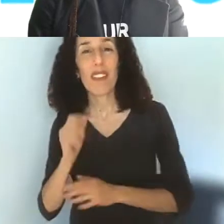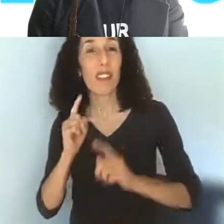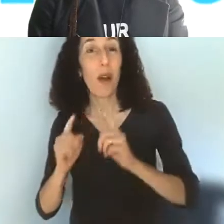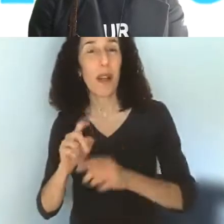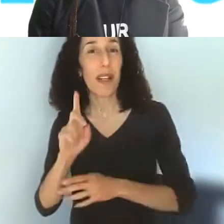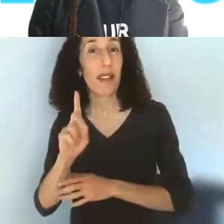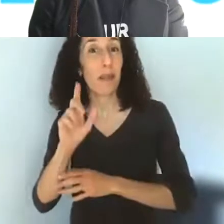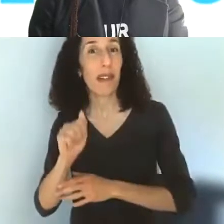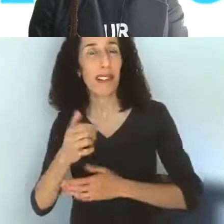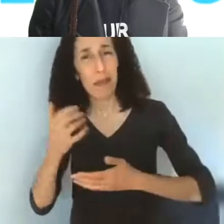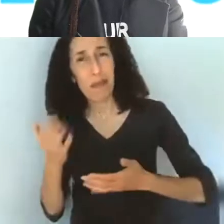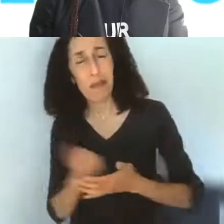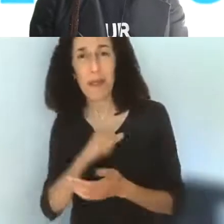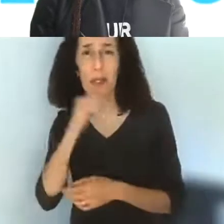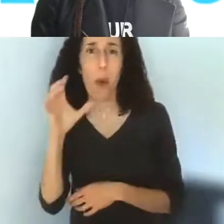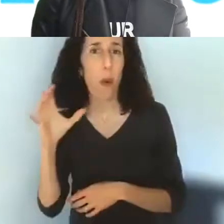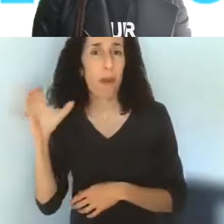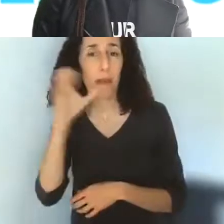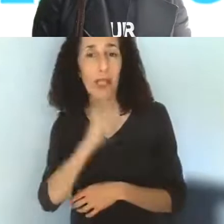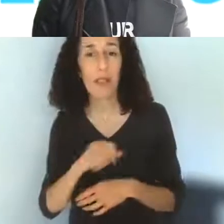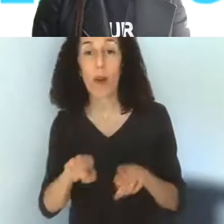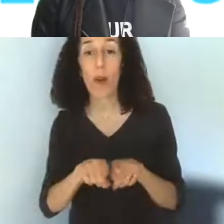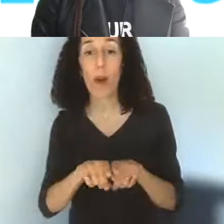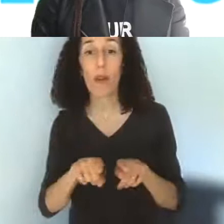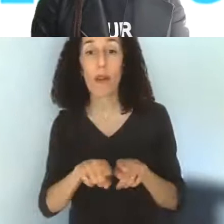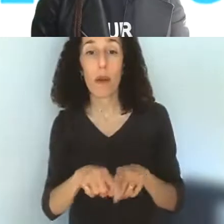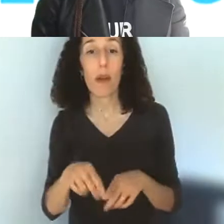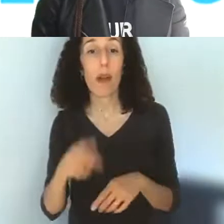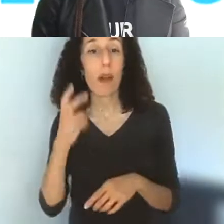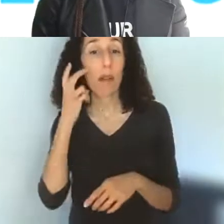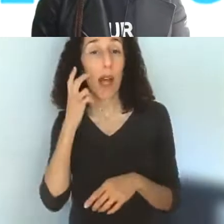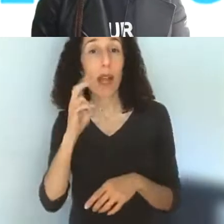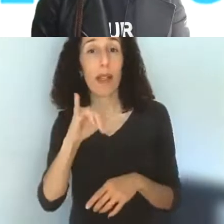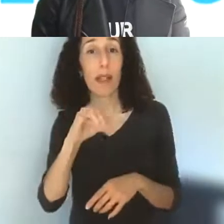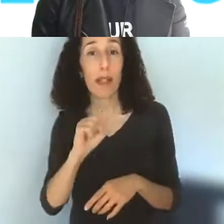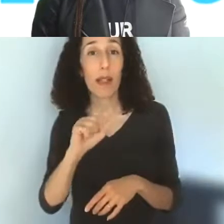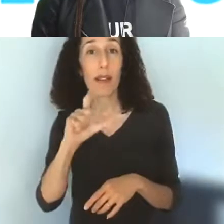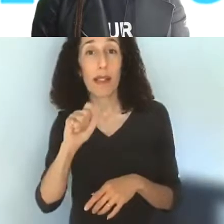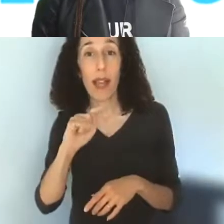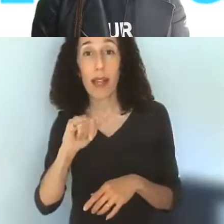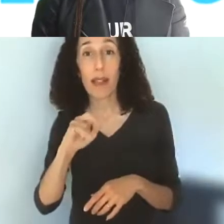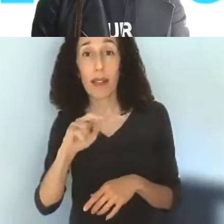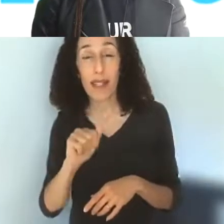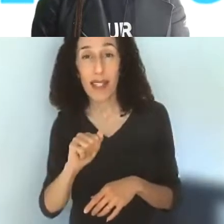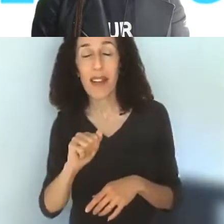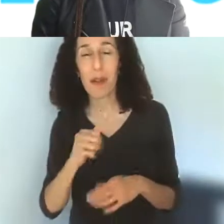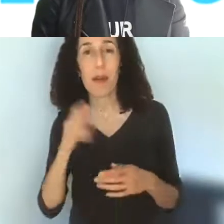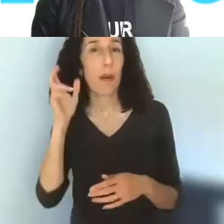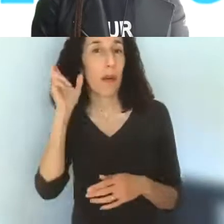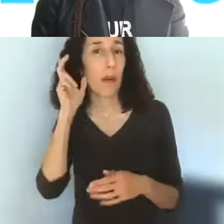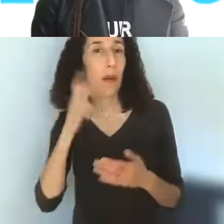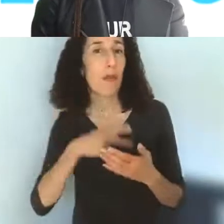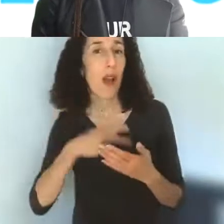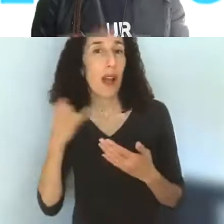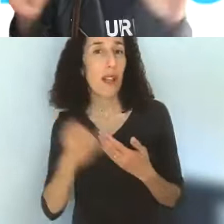also their respective at Blindish Latina and Project Hearing. And I also want to thank our interpreters for today,